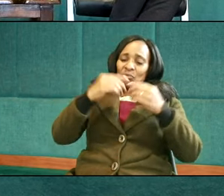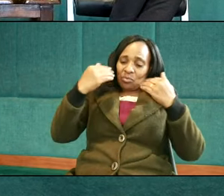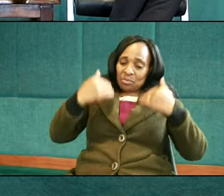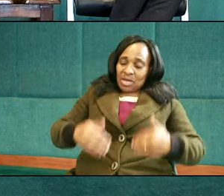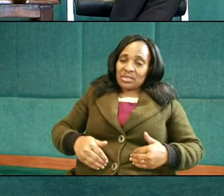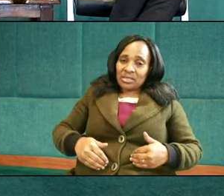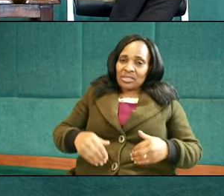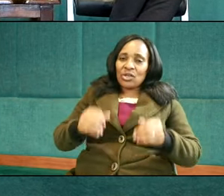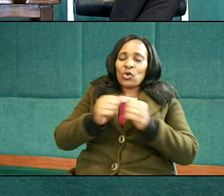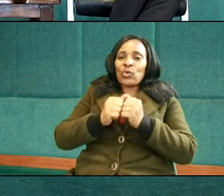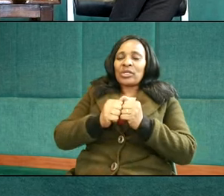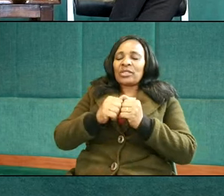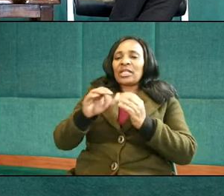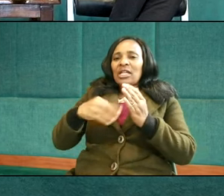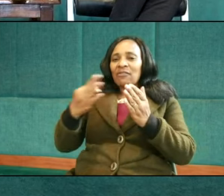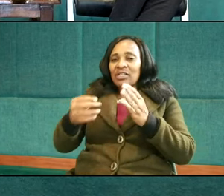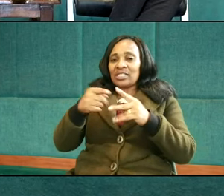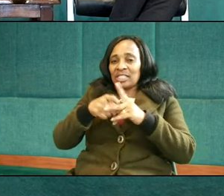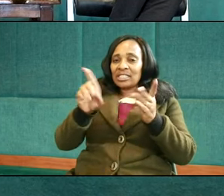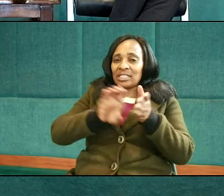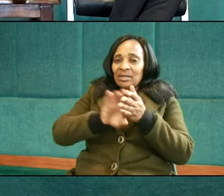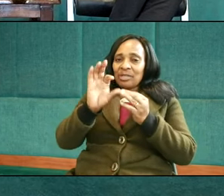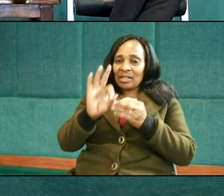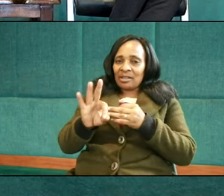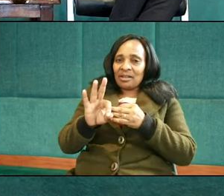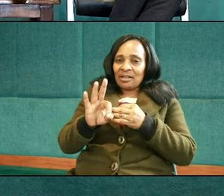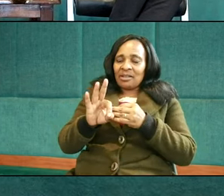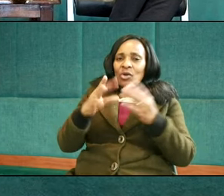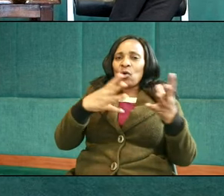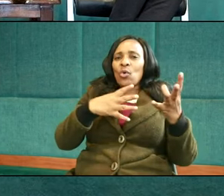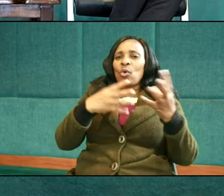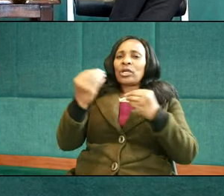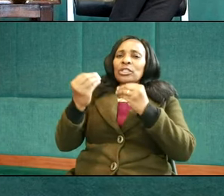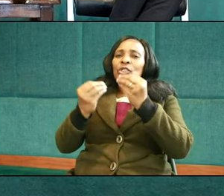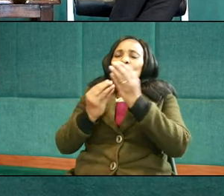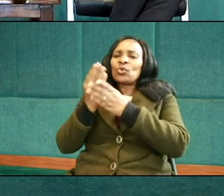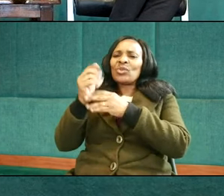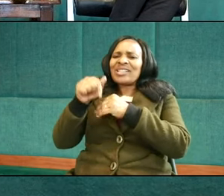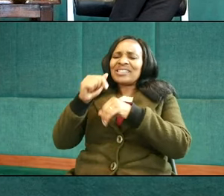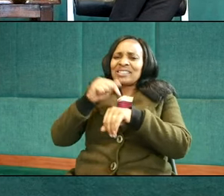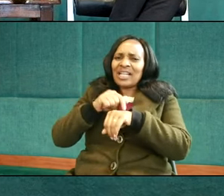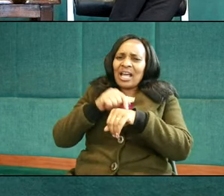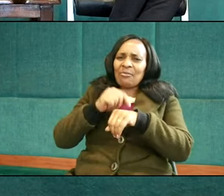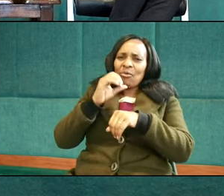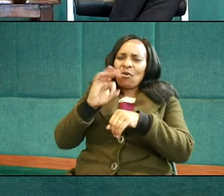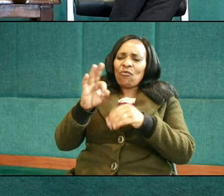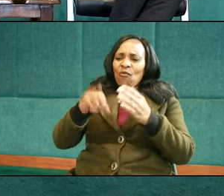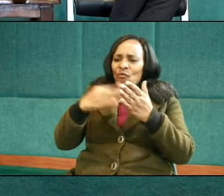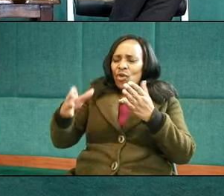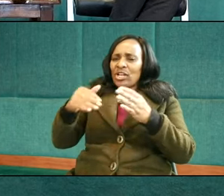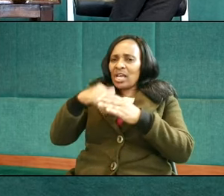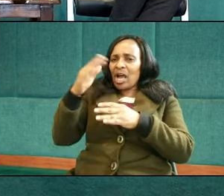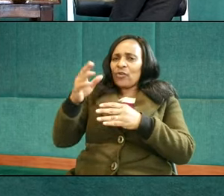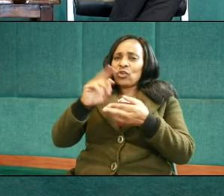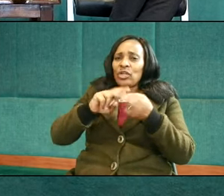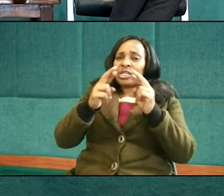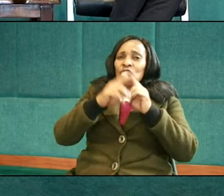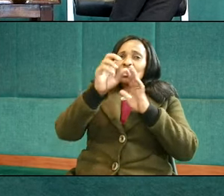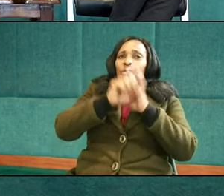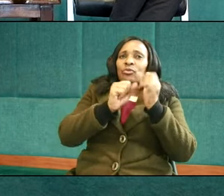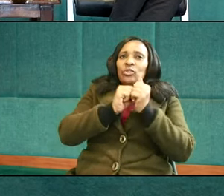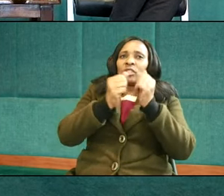with the fall in Genesis chapter 3, we went through this period of just falling out of relationship with